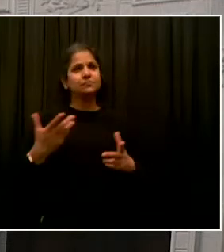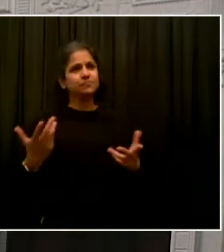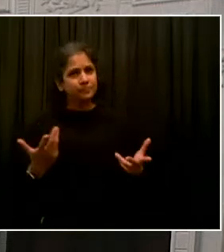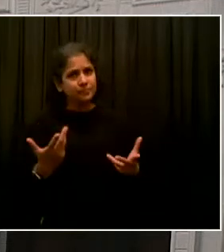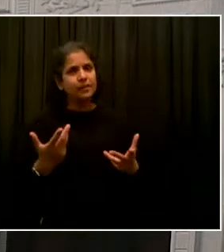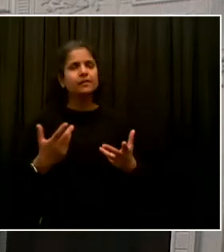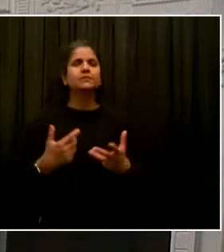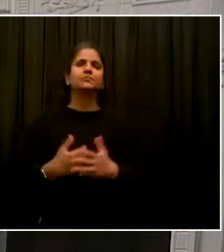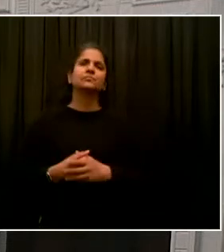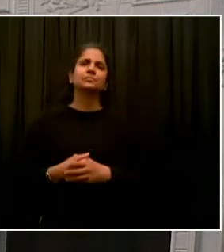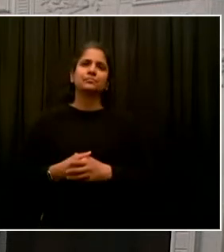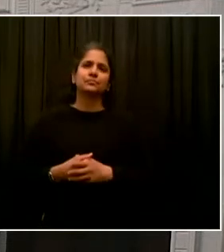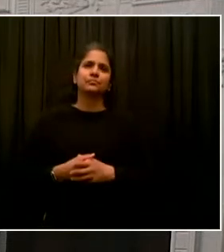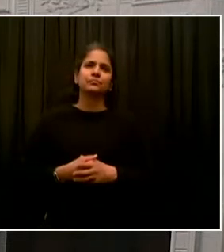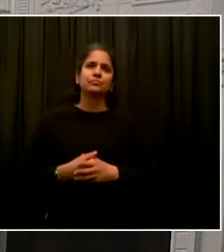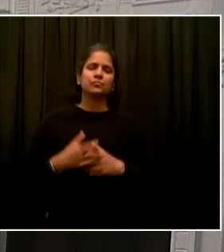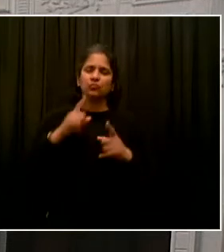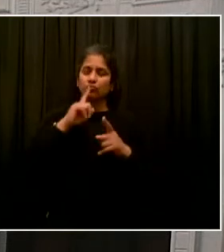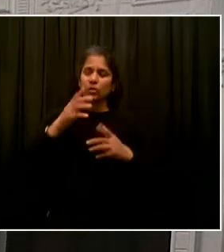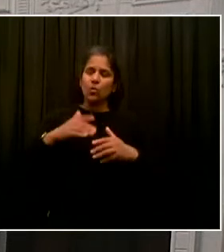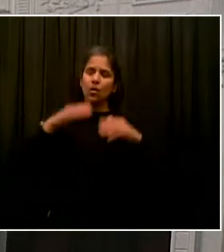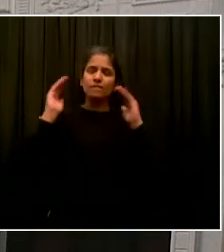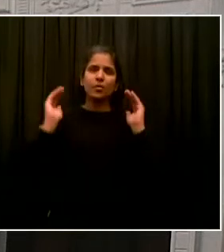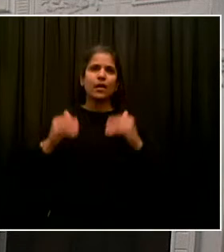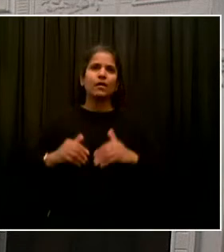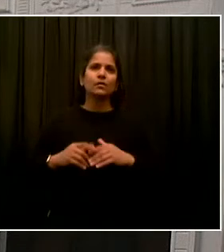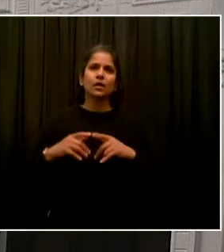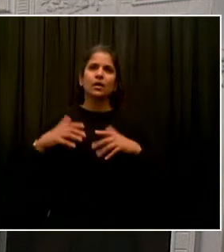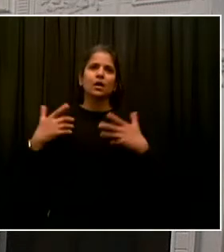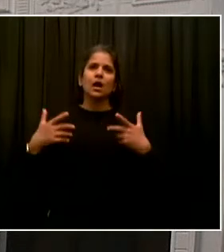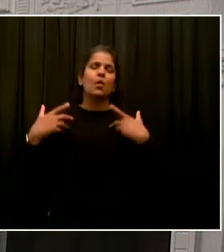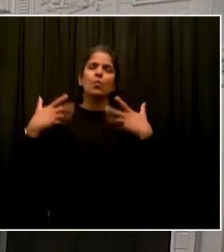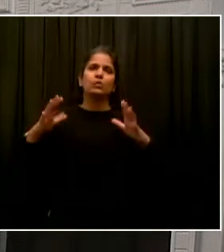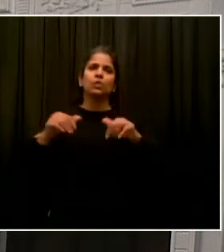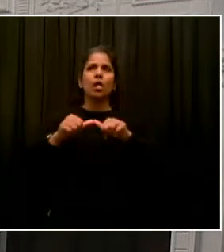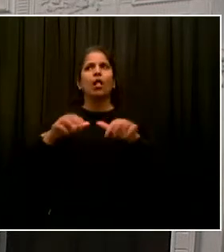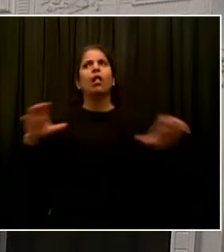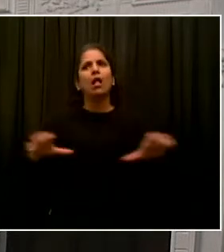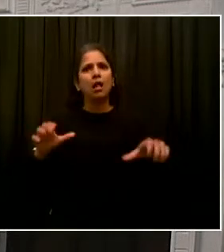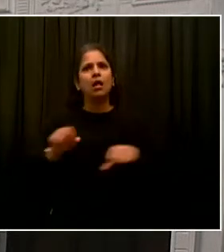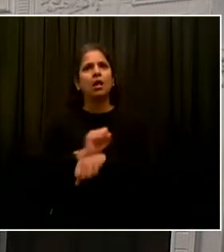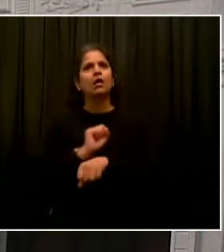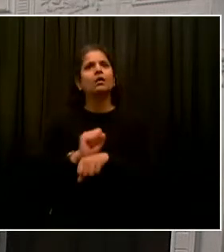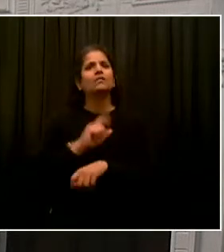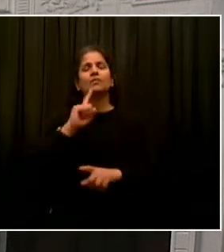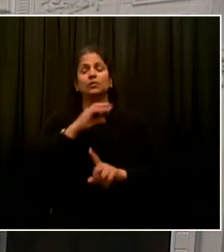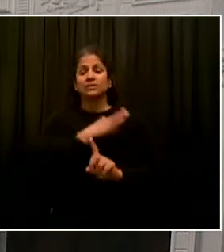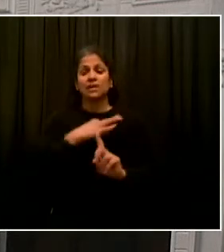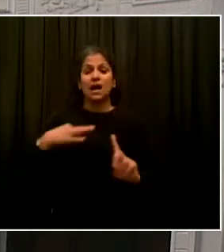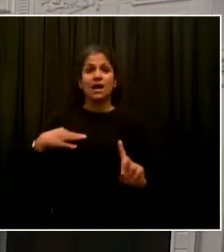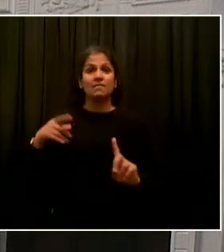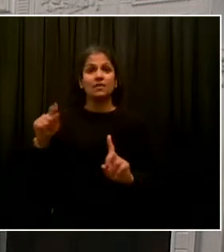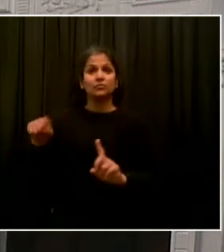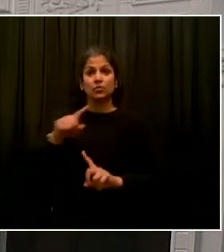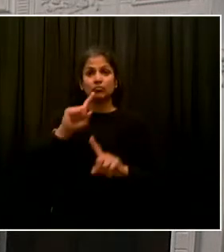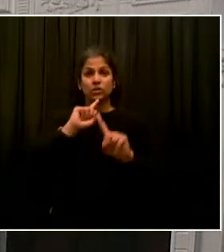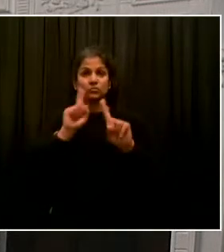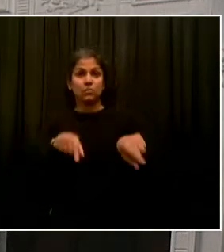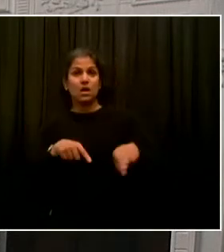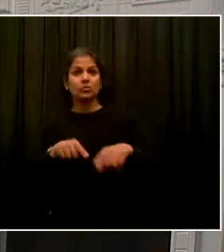too overwhelmed to take reports. So what's being done to actually staff the system so it can respond to another surge with virus that's